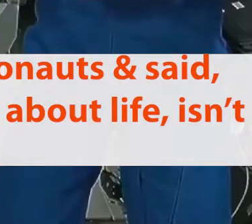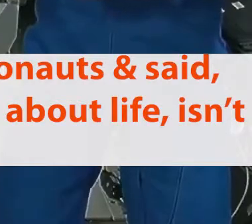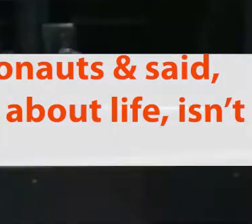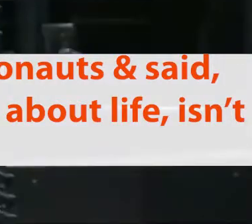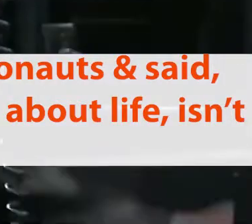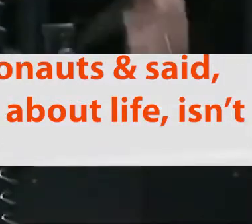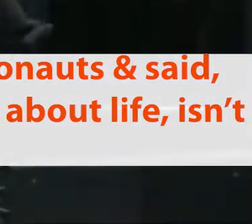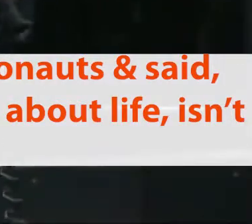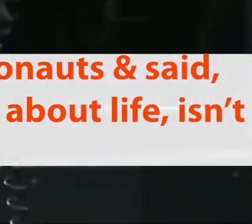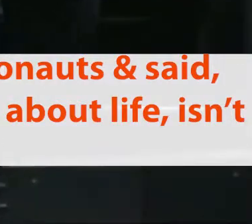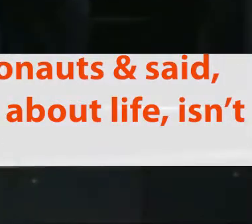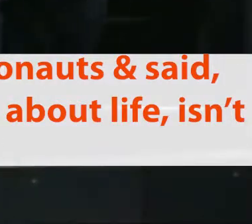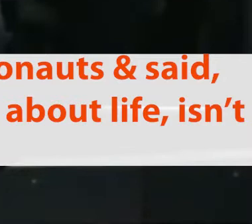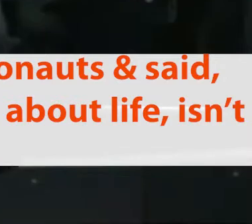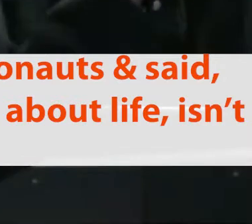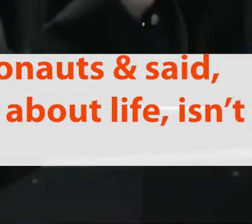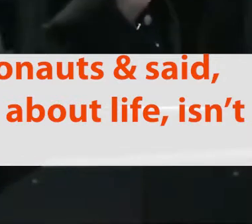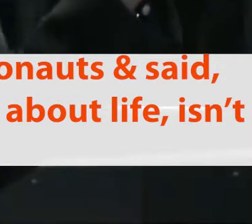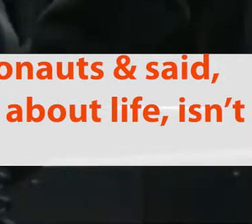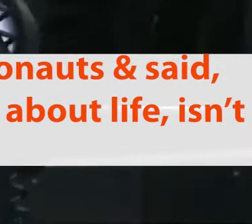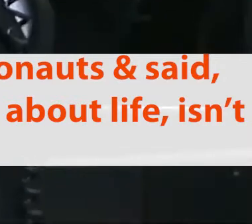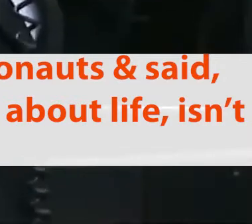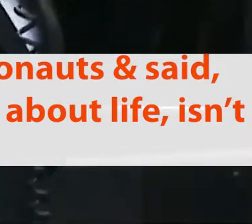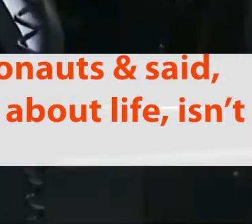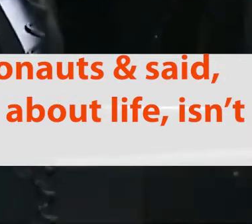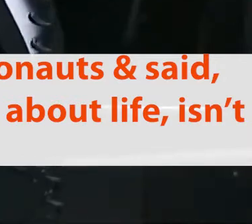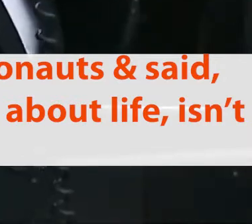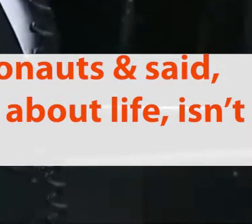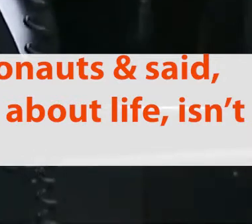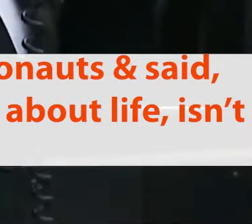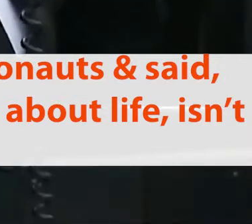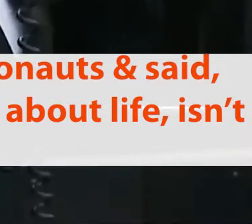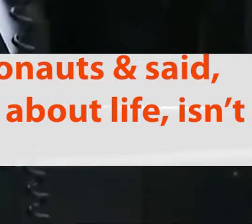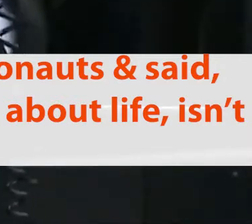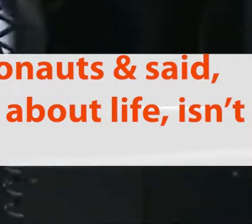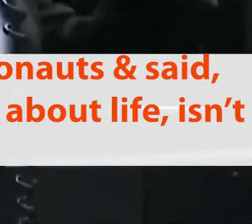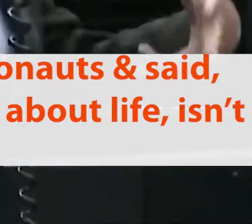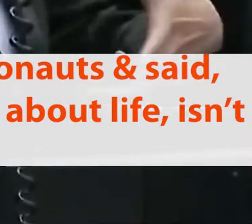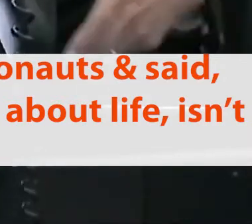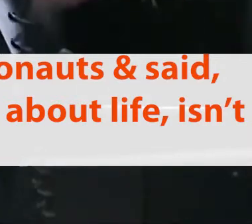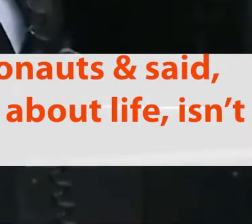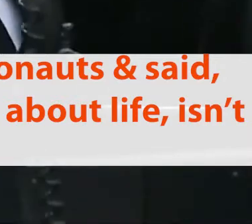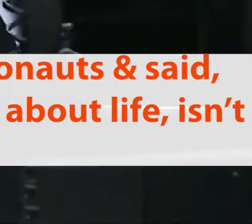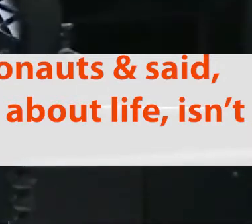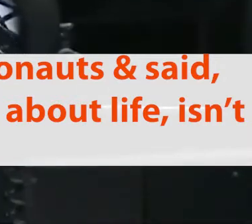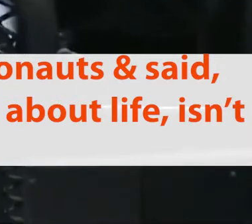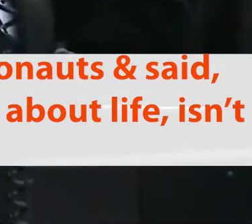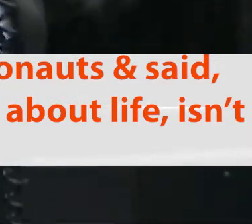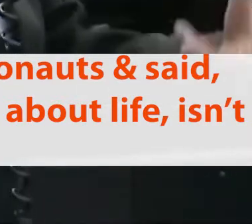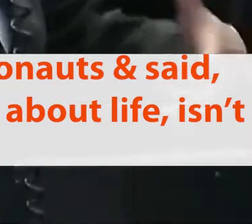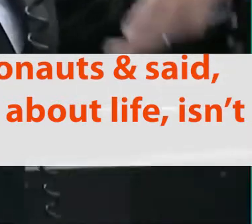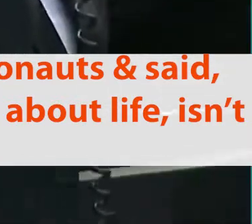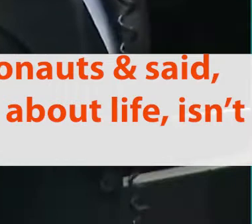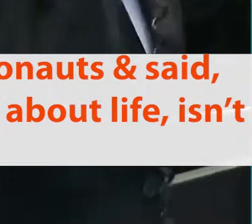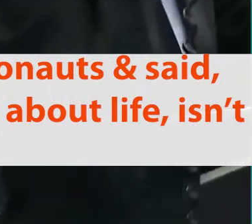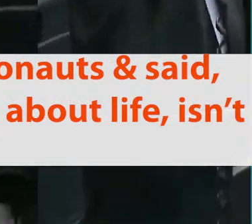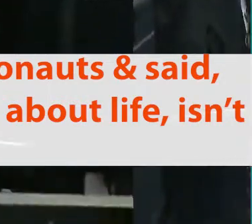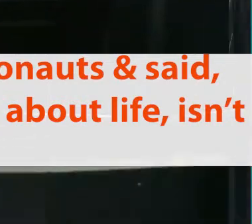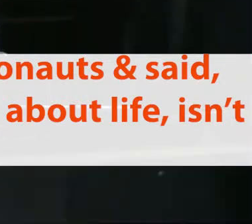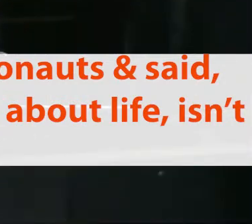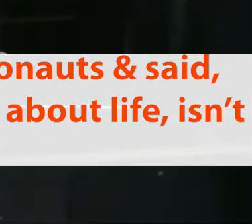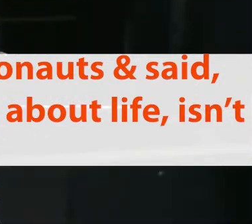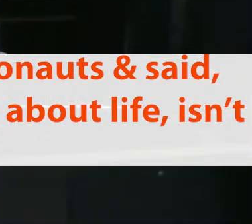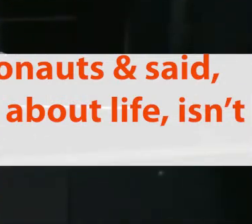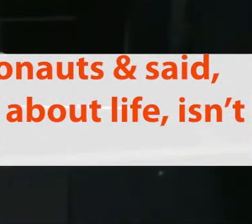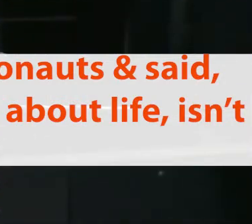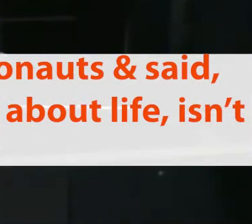And everything you spoke of is about life, isn't it? And what we can do through food, through the growth of agriculture, that